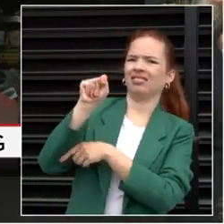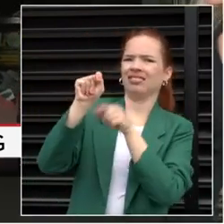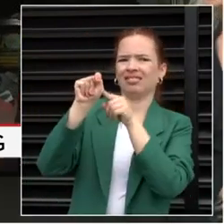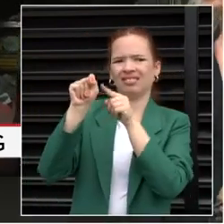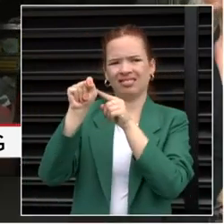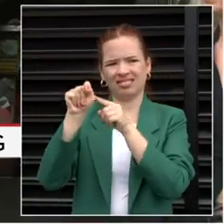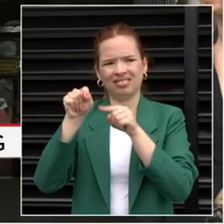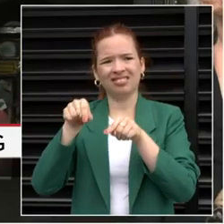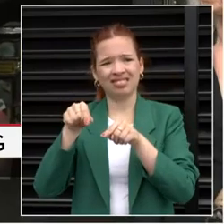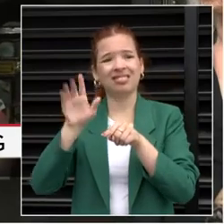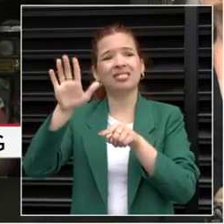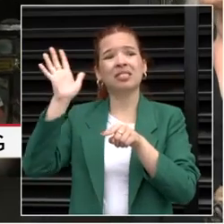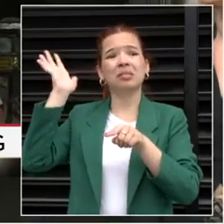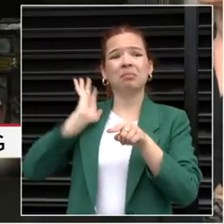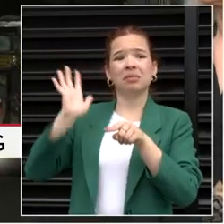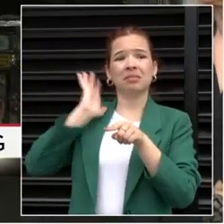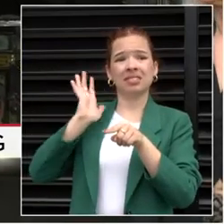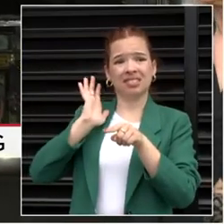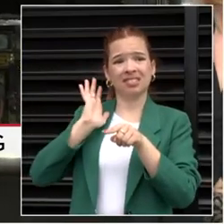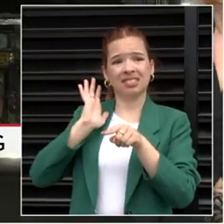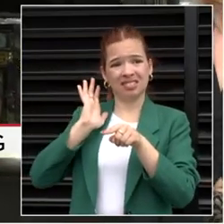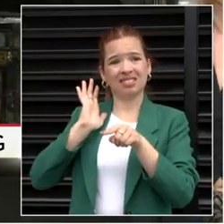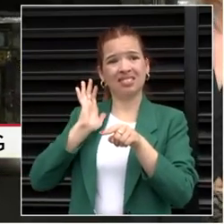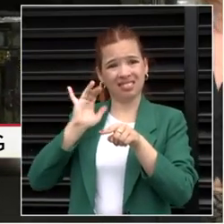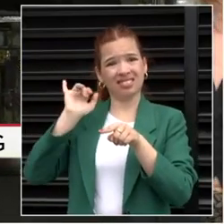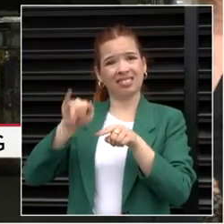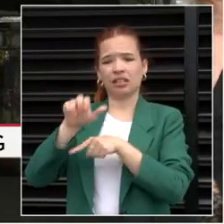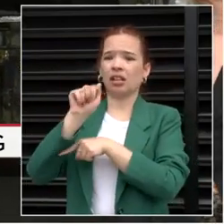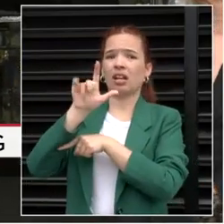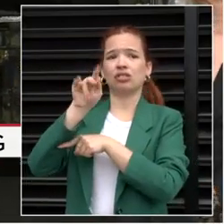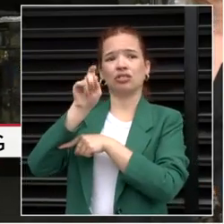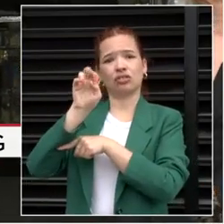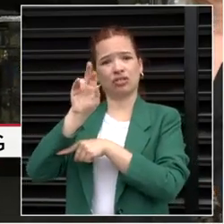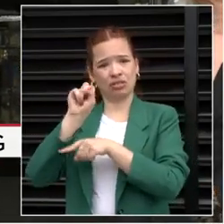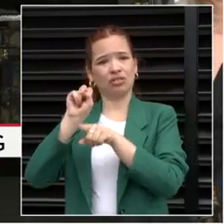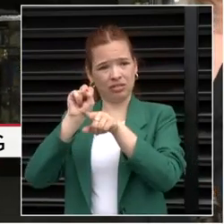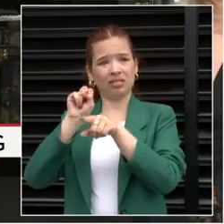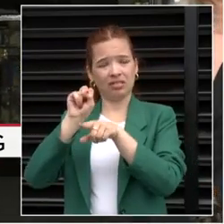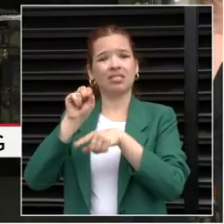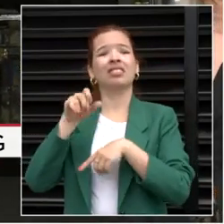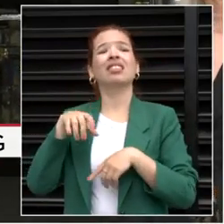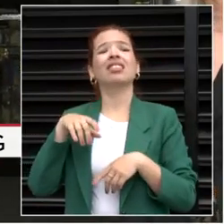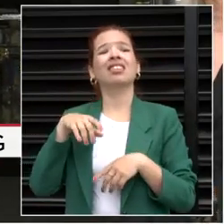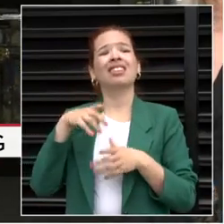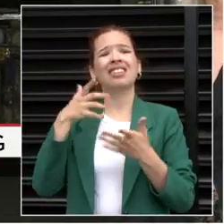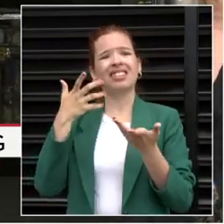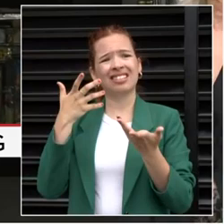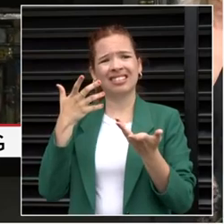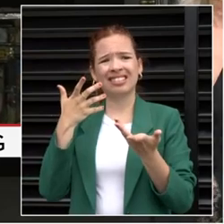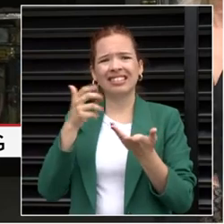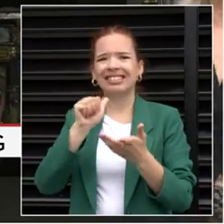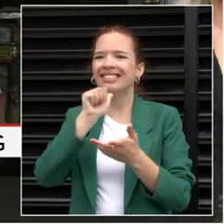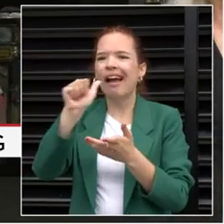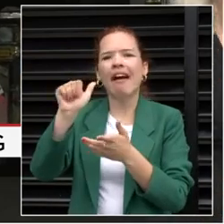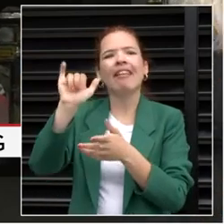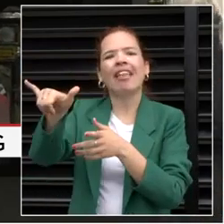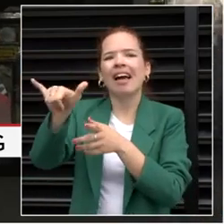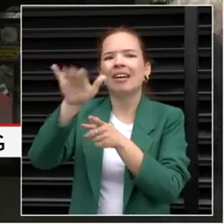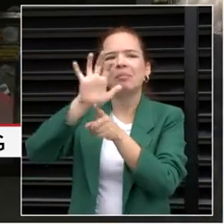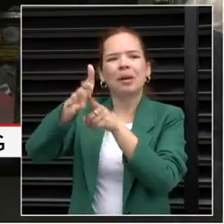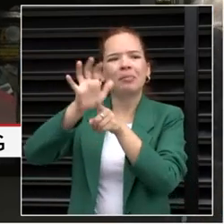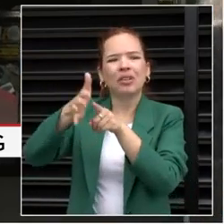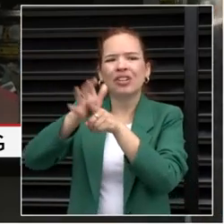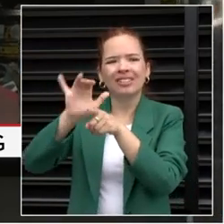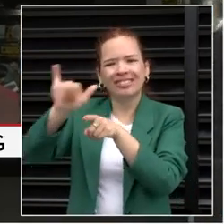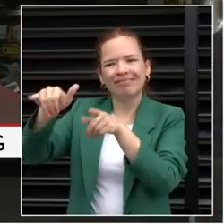alternative. You know, alternative today is, big bands like Foo Fighters. I don't know. And but